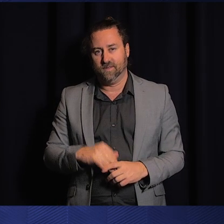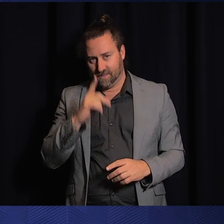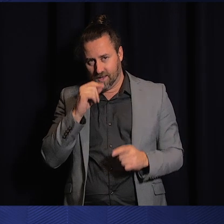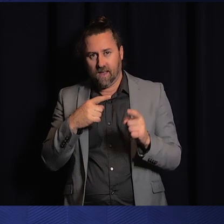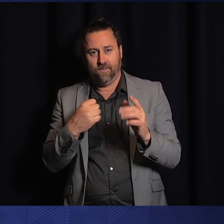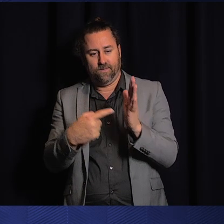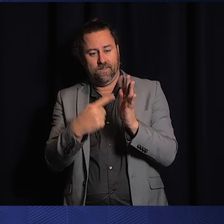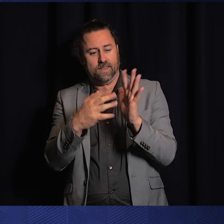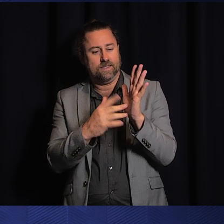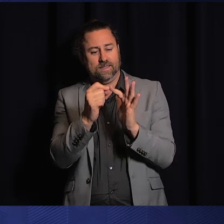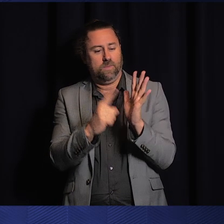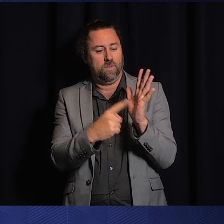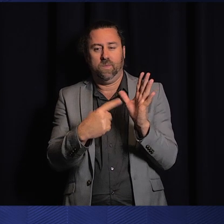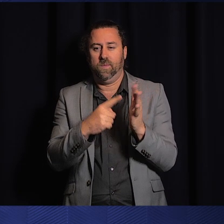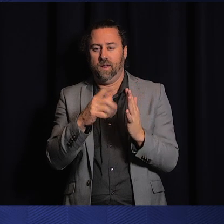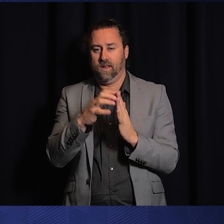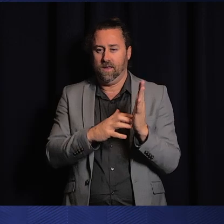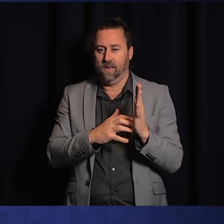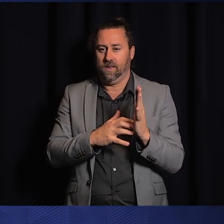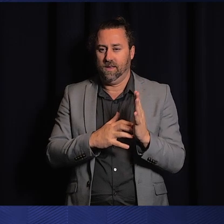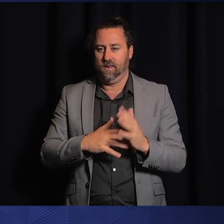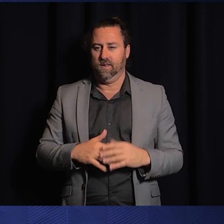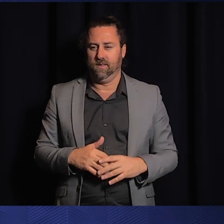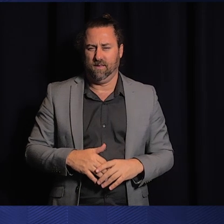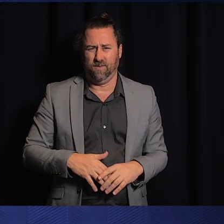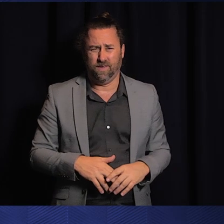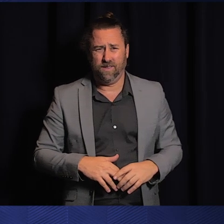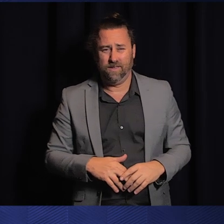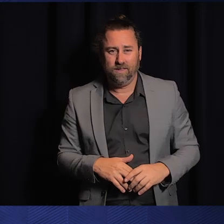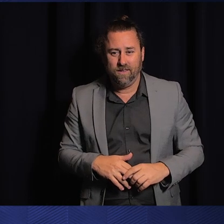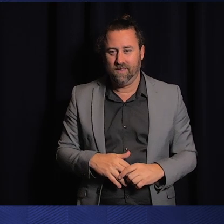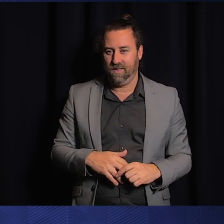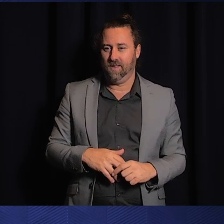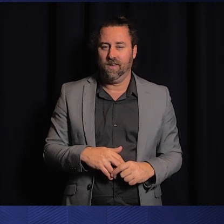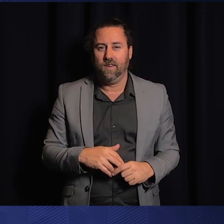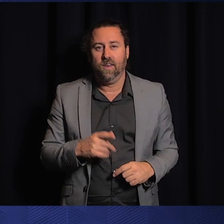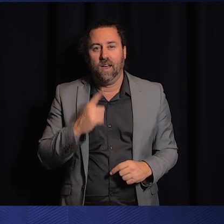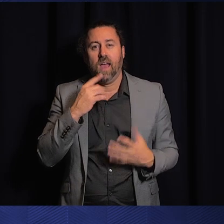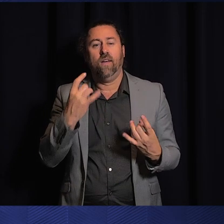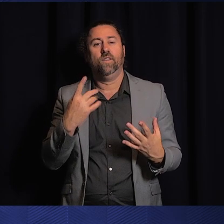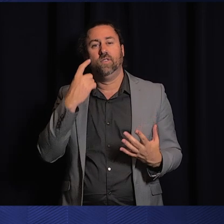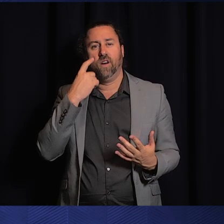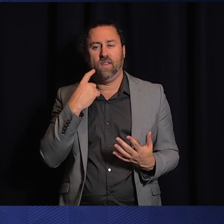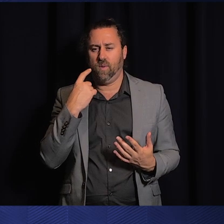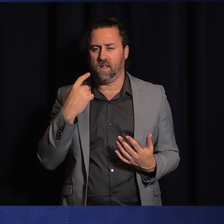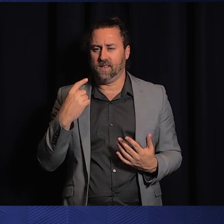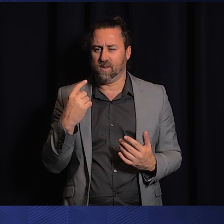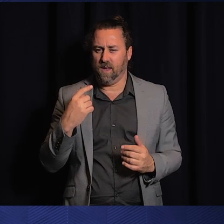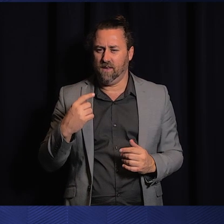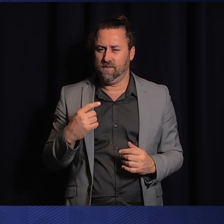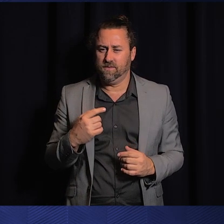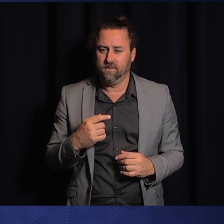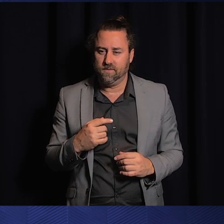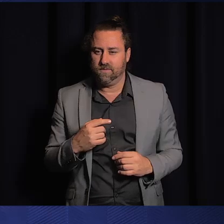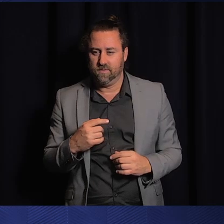prepare their own national strategies on displacement. Already there is an attempt from Bangladesh government, who